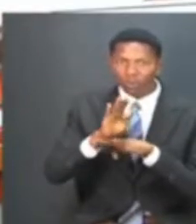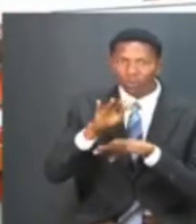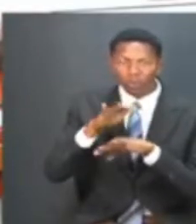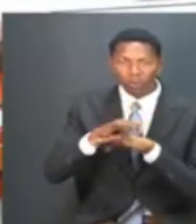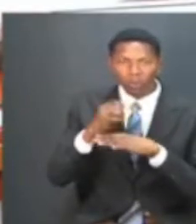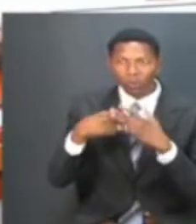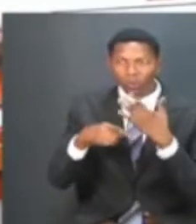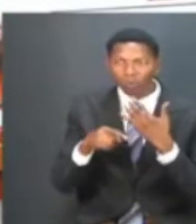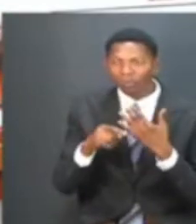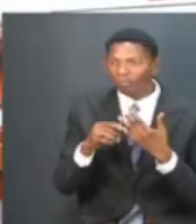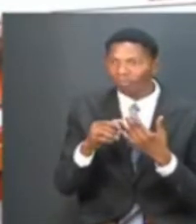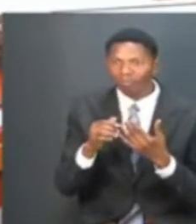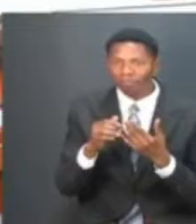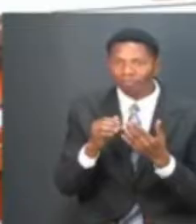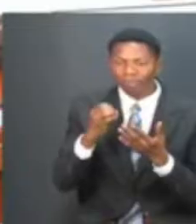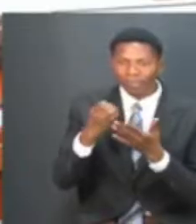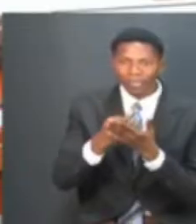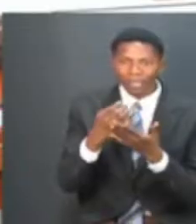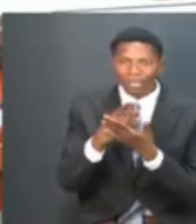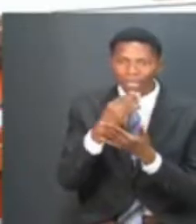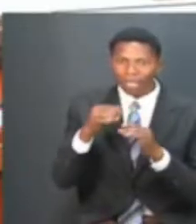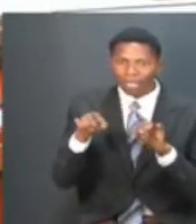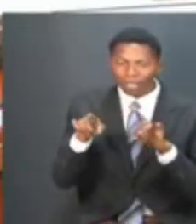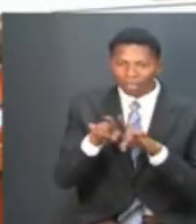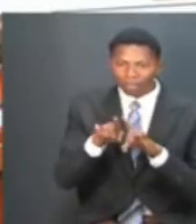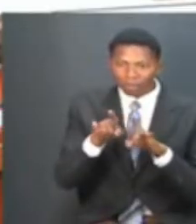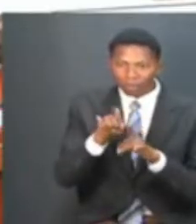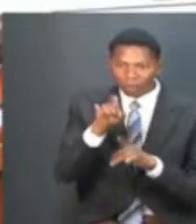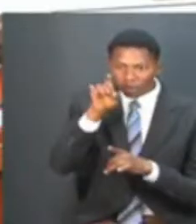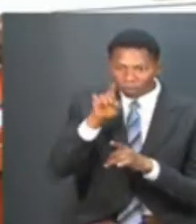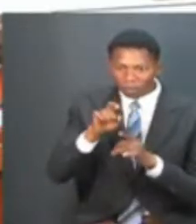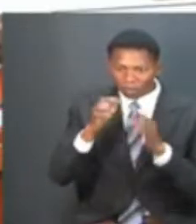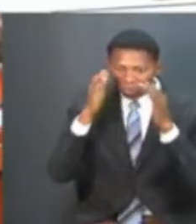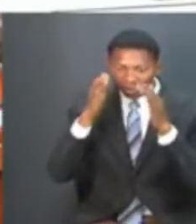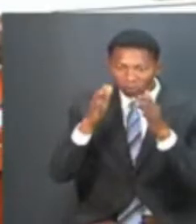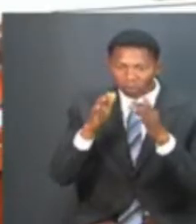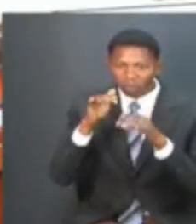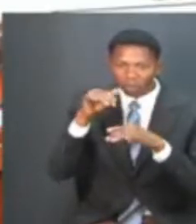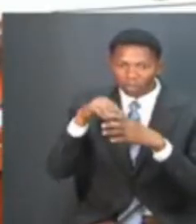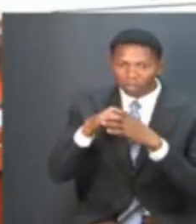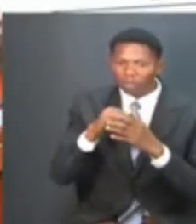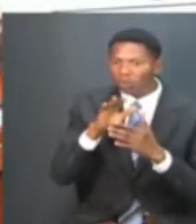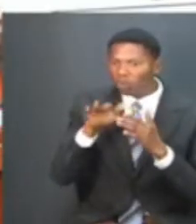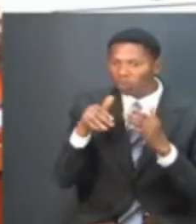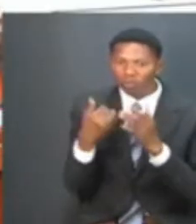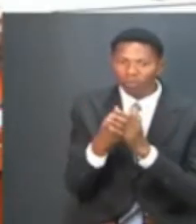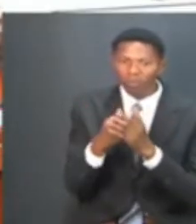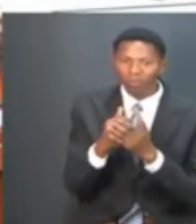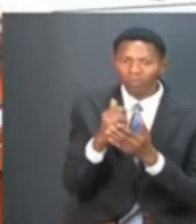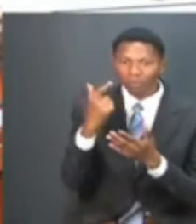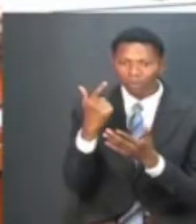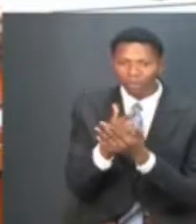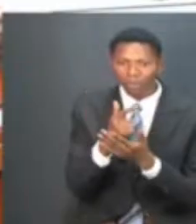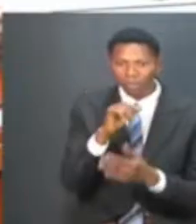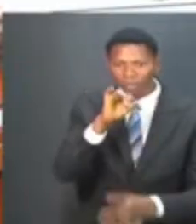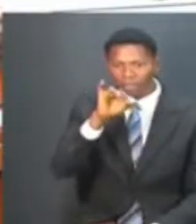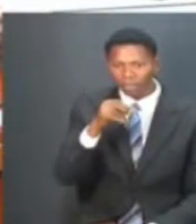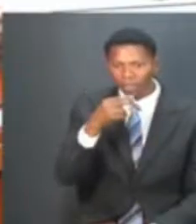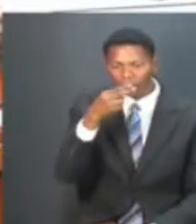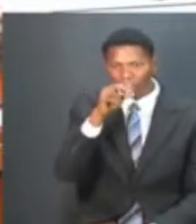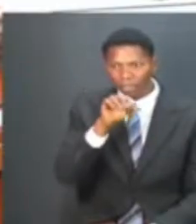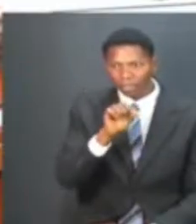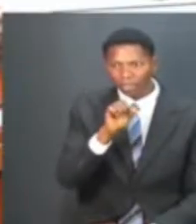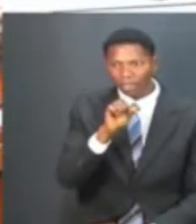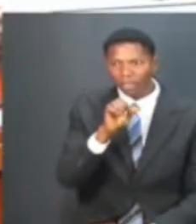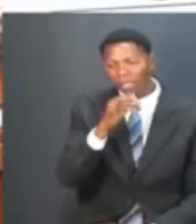economic and the need to consider that as a course in both Ghana's junior high school, and